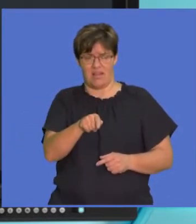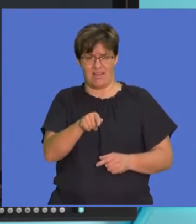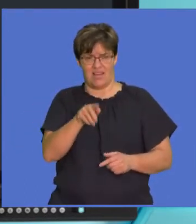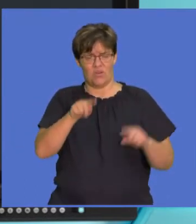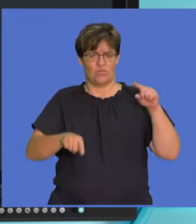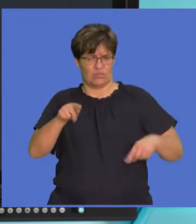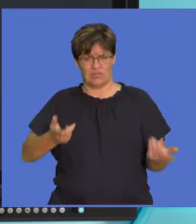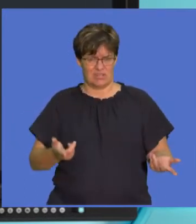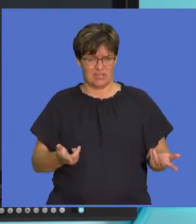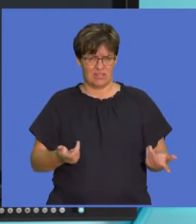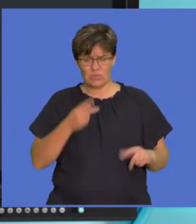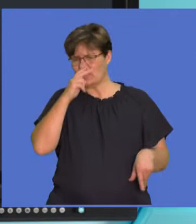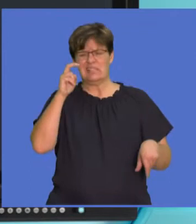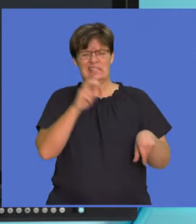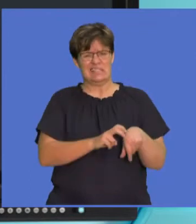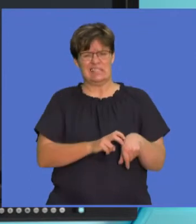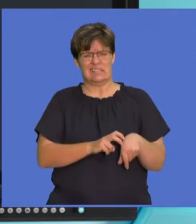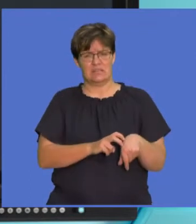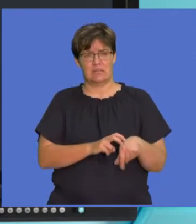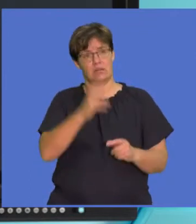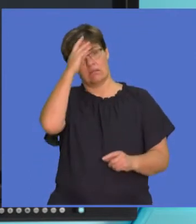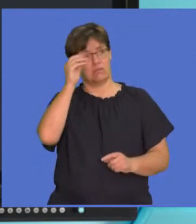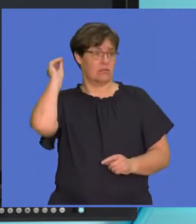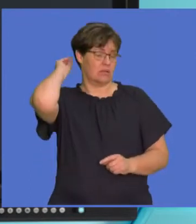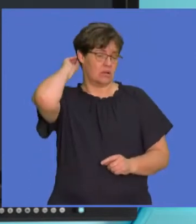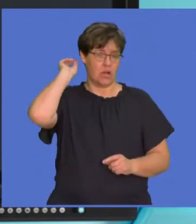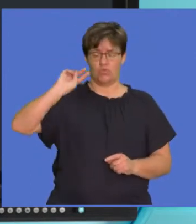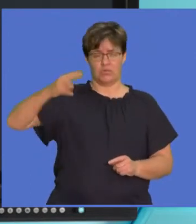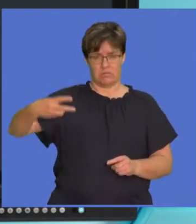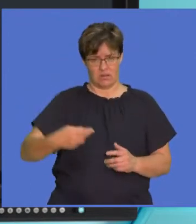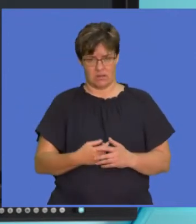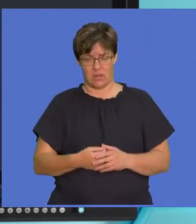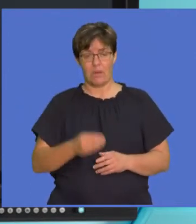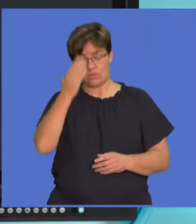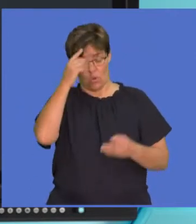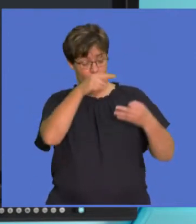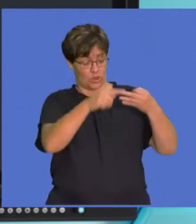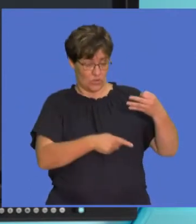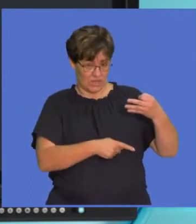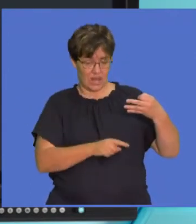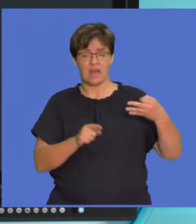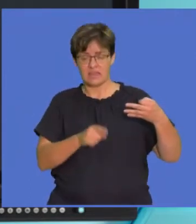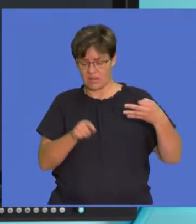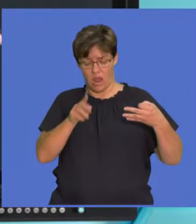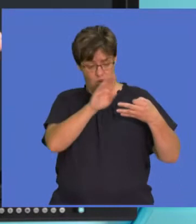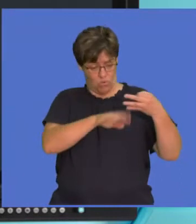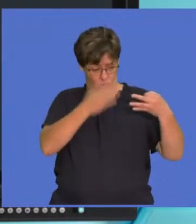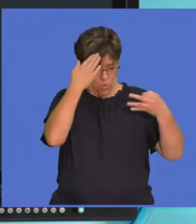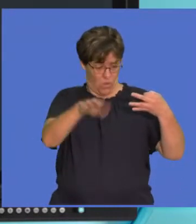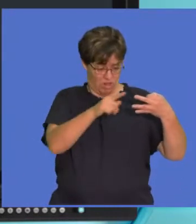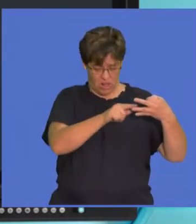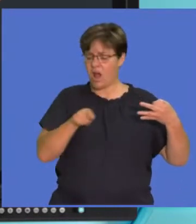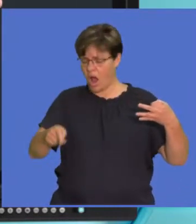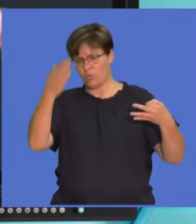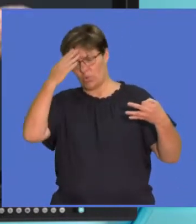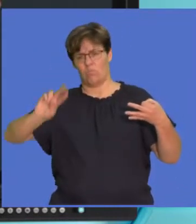over the given ratio. So you don't necessarily need to memorize the reciprocals. You need to know the ratios. If